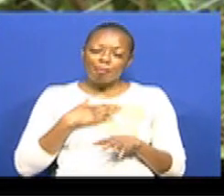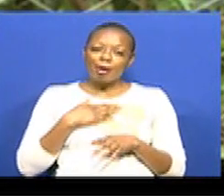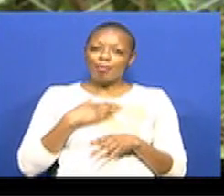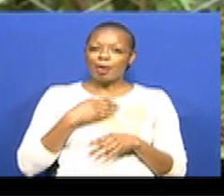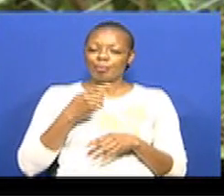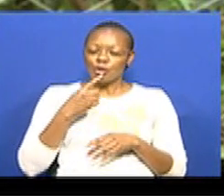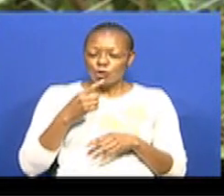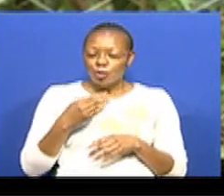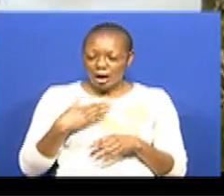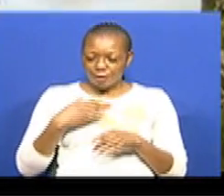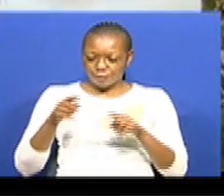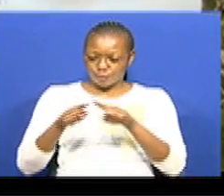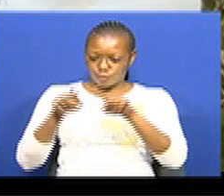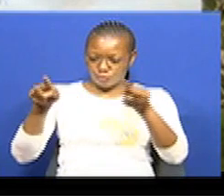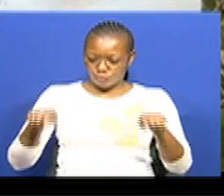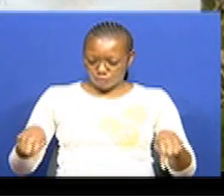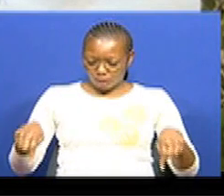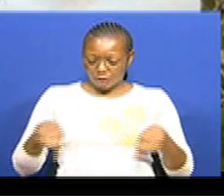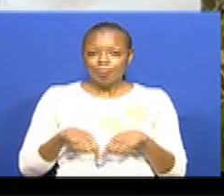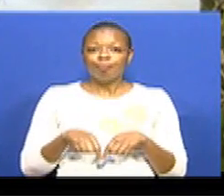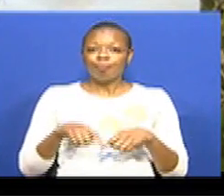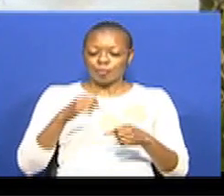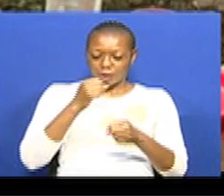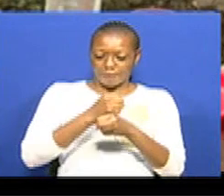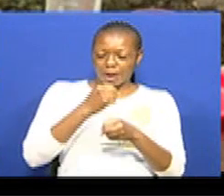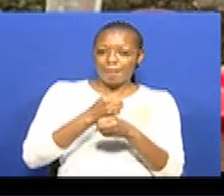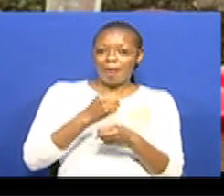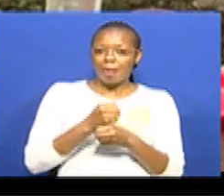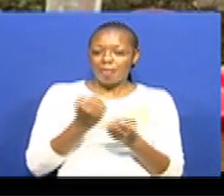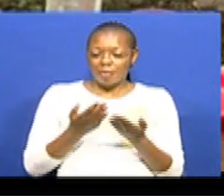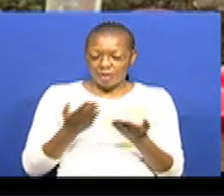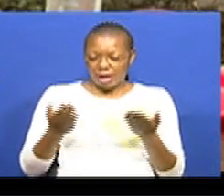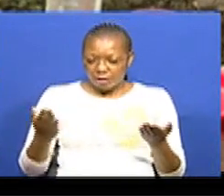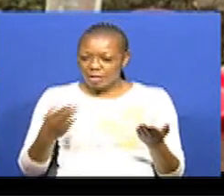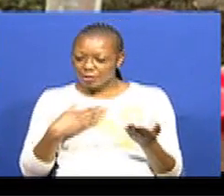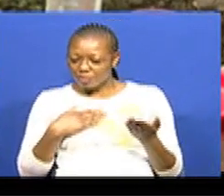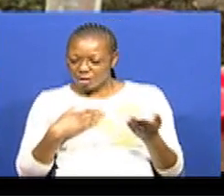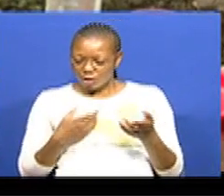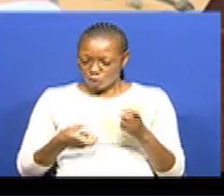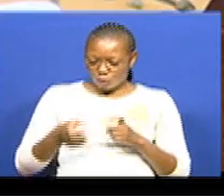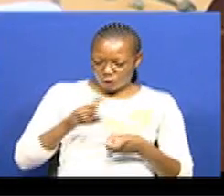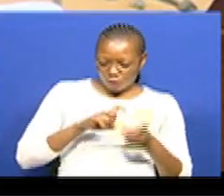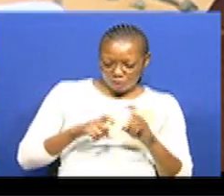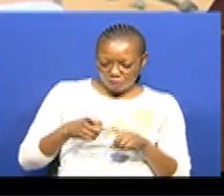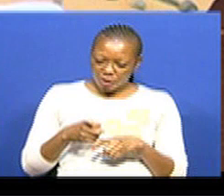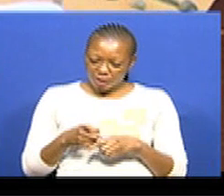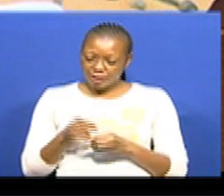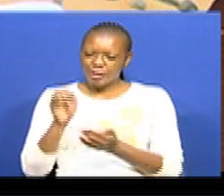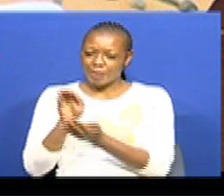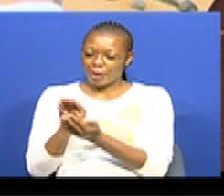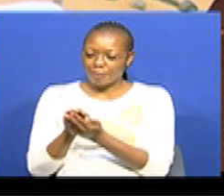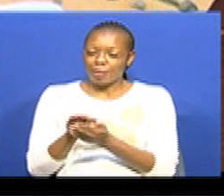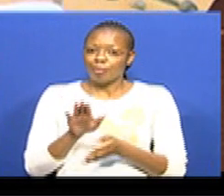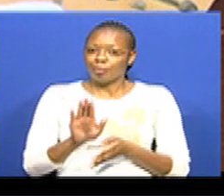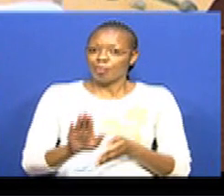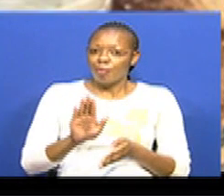me it's called a maker space. So whenever I make things according to what they have said, I put them